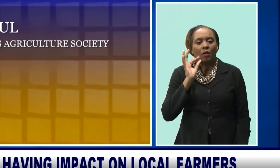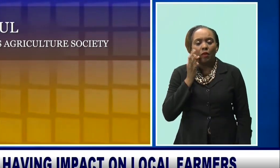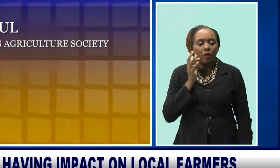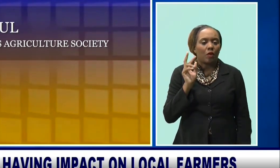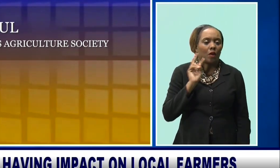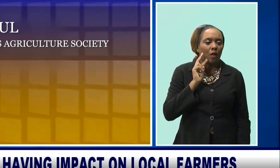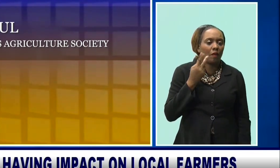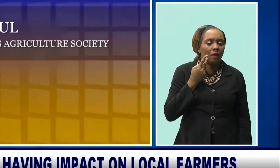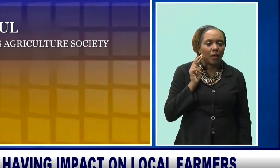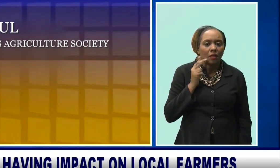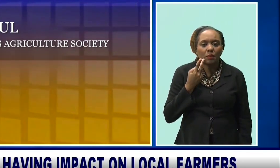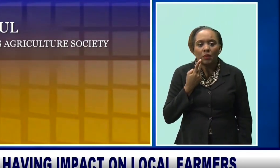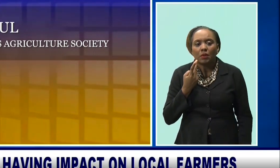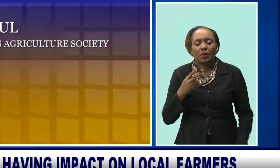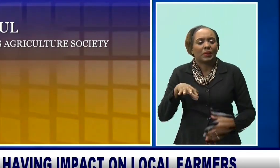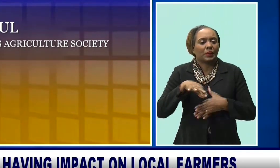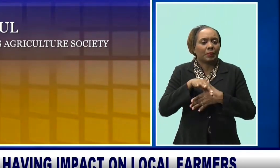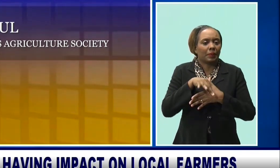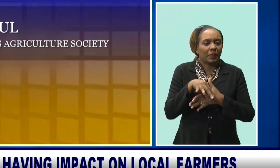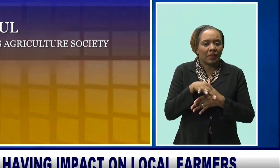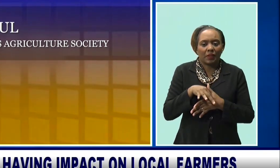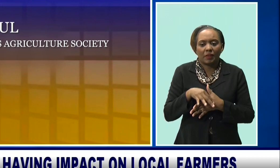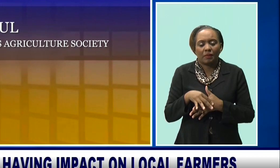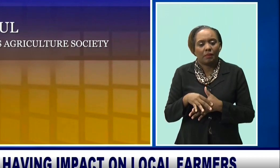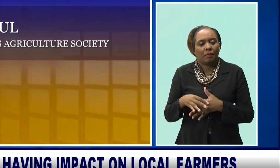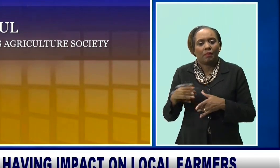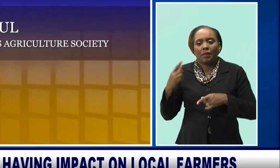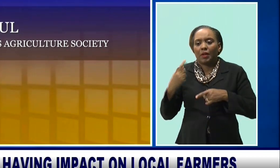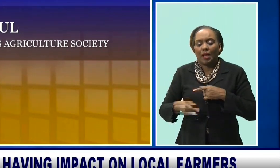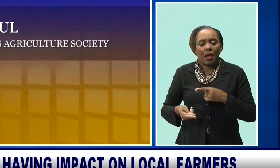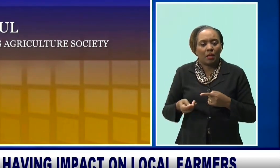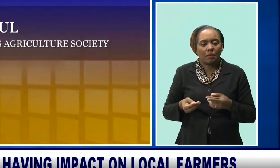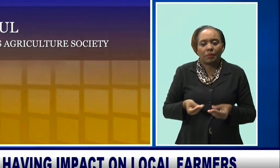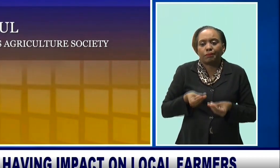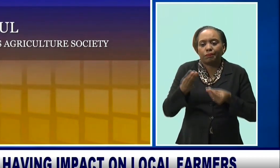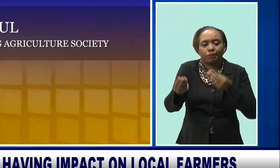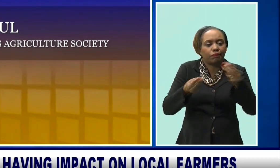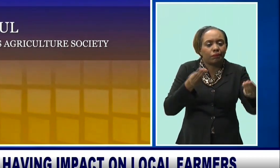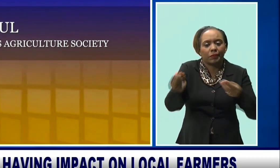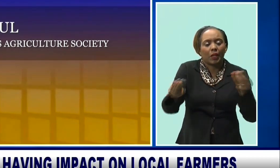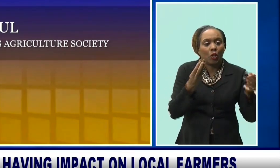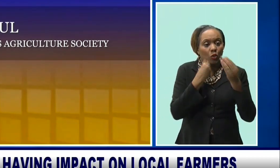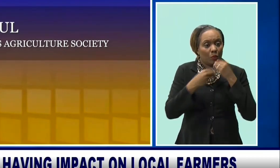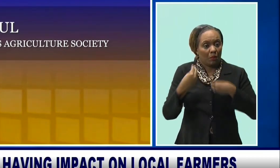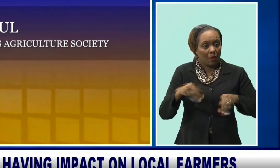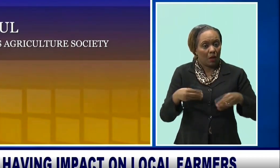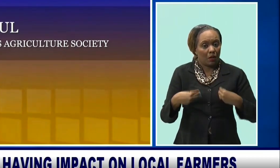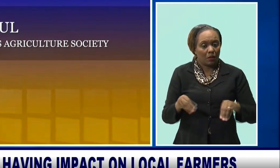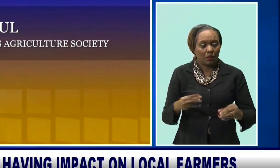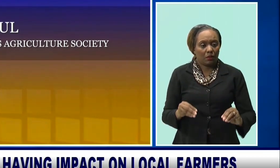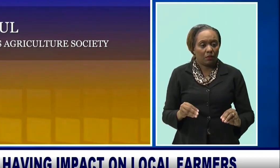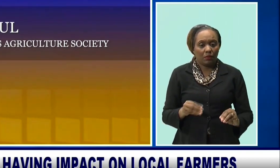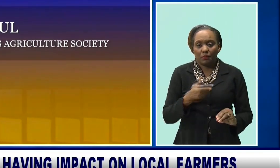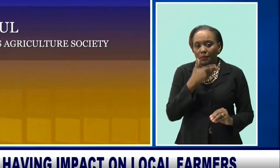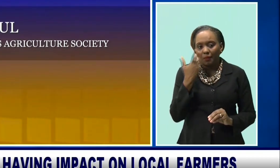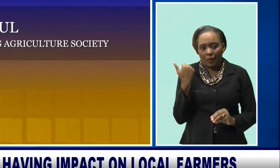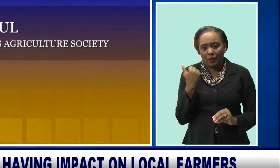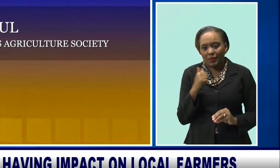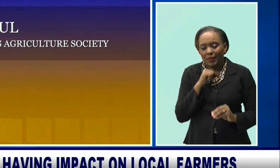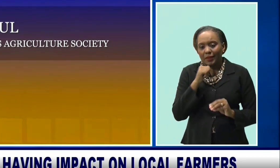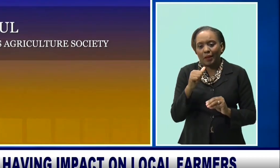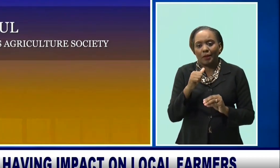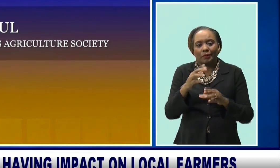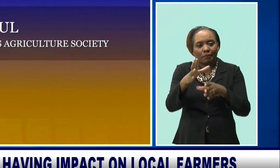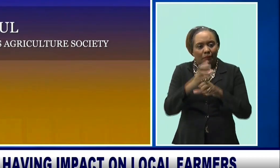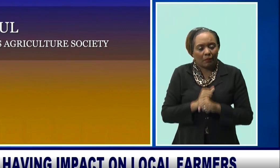week, will not be meats and vegetables, will be able to offload through this process because the supermarkets are, as indicated, a critical part. And they are still hampered